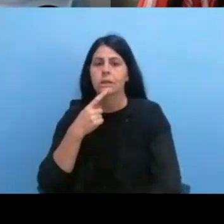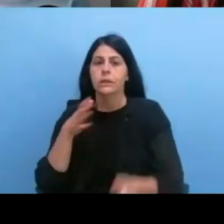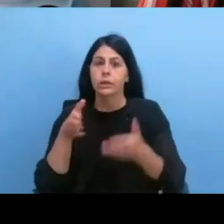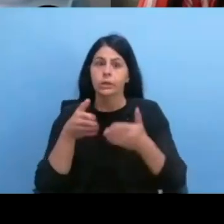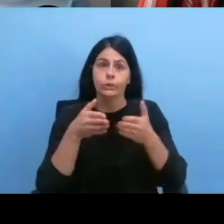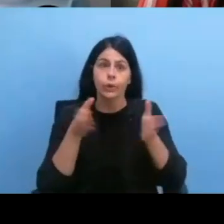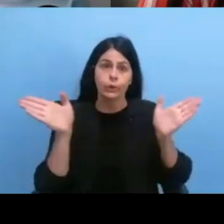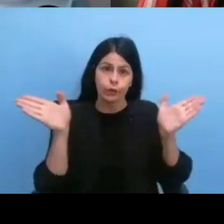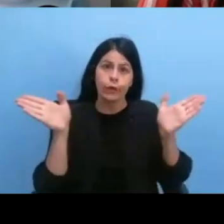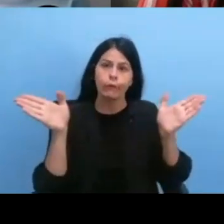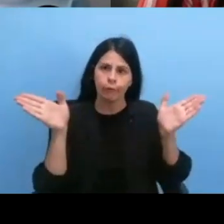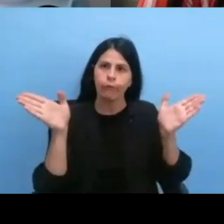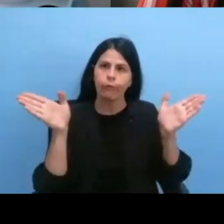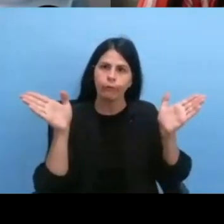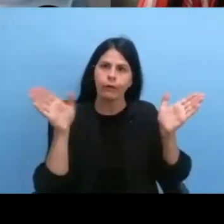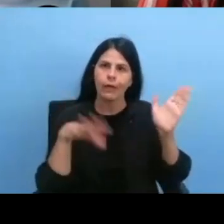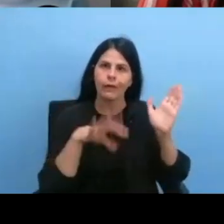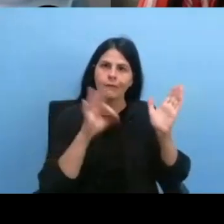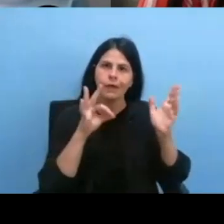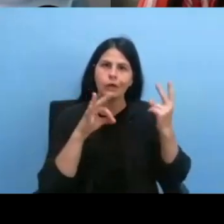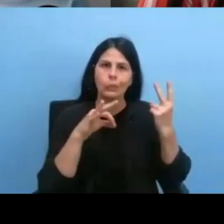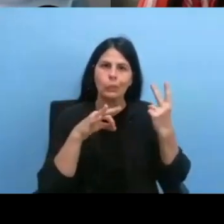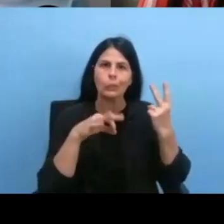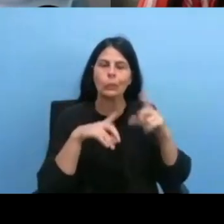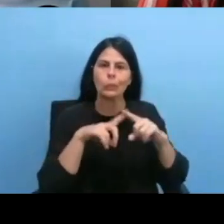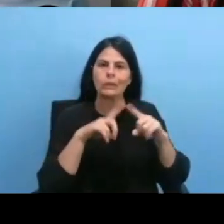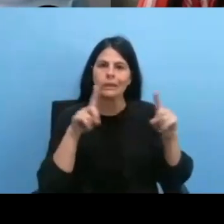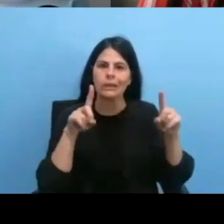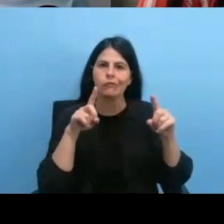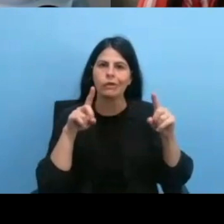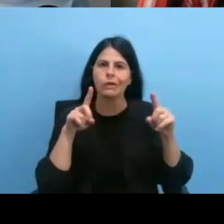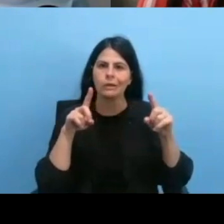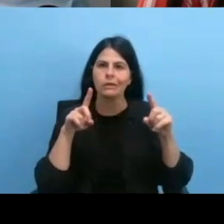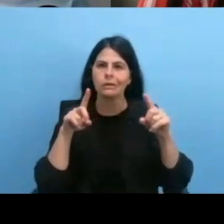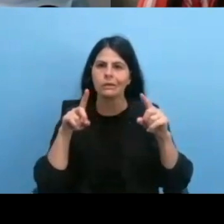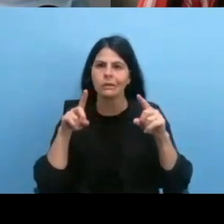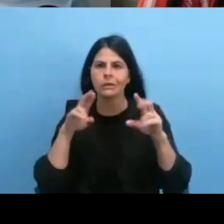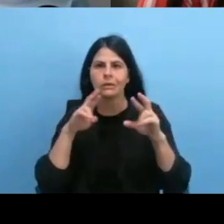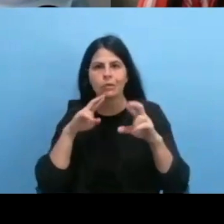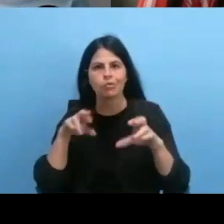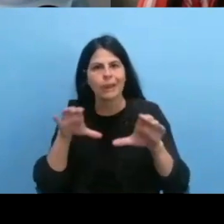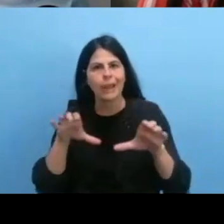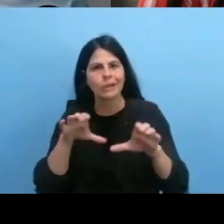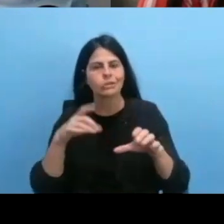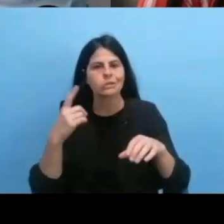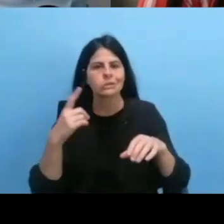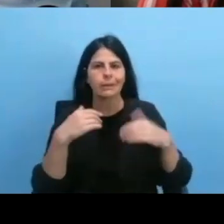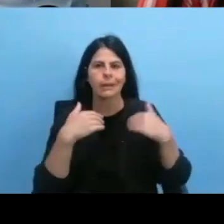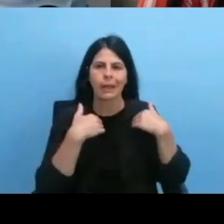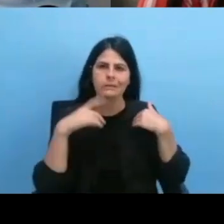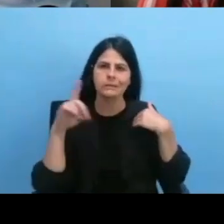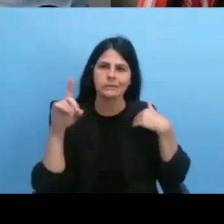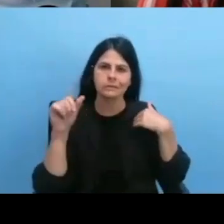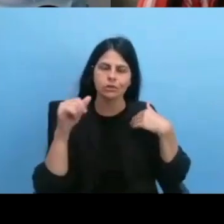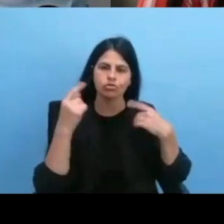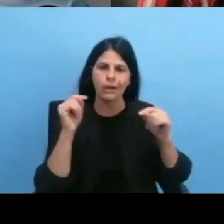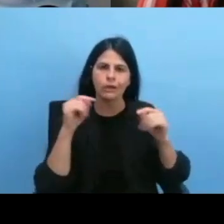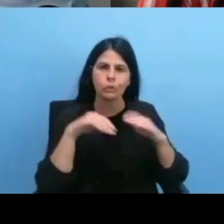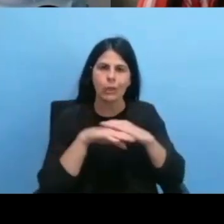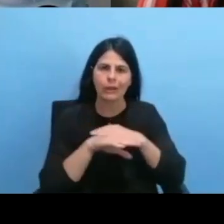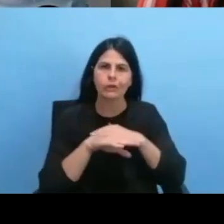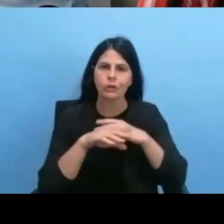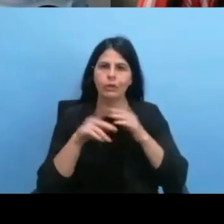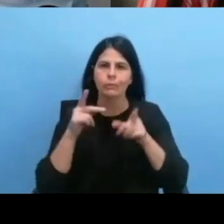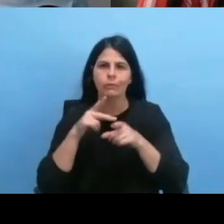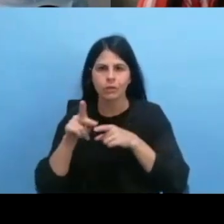perhaps two different reactions to a person with disability trying to enter the profession. One is like, this